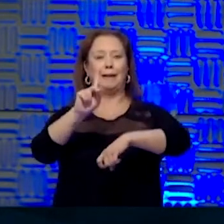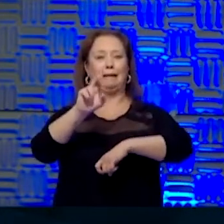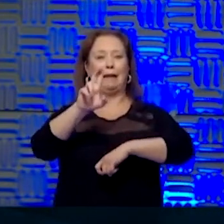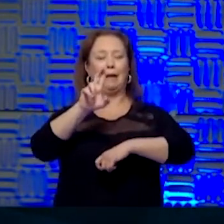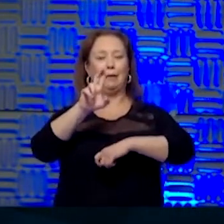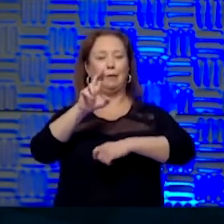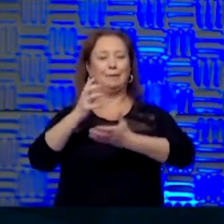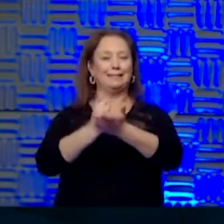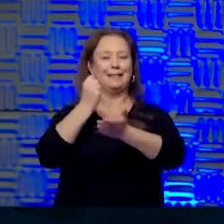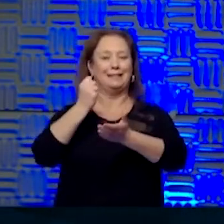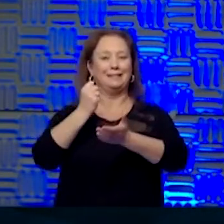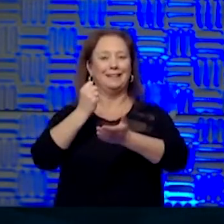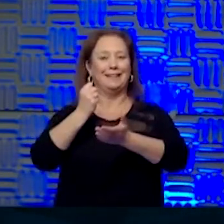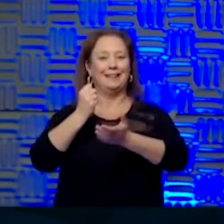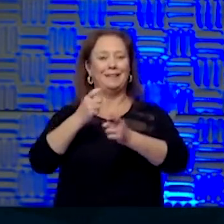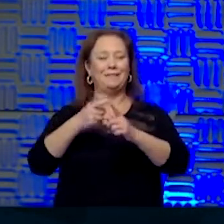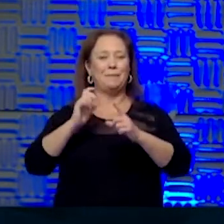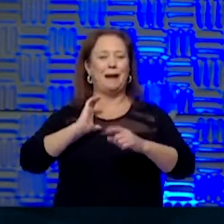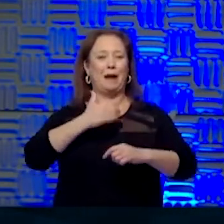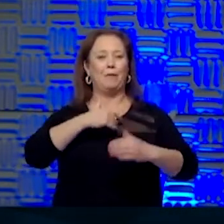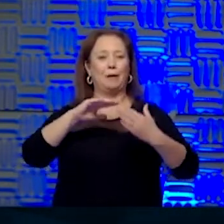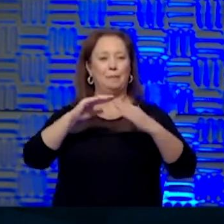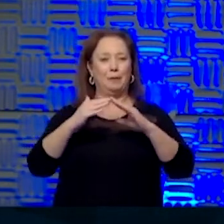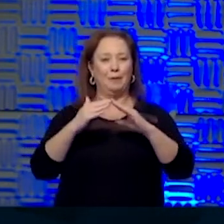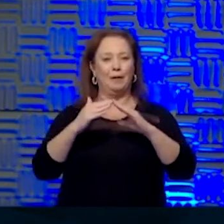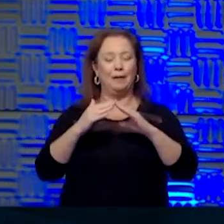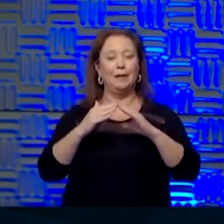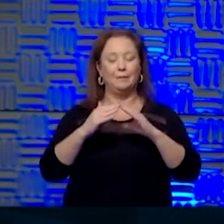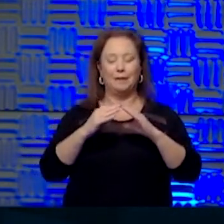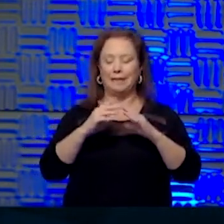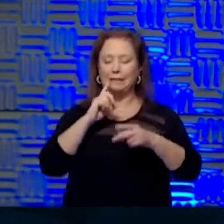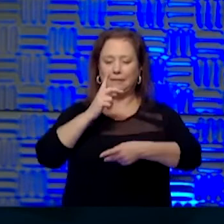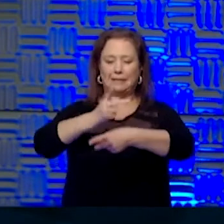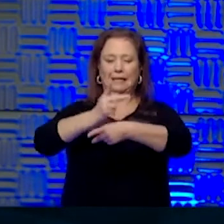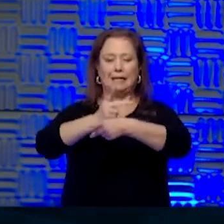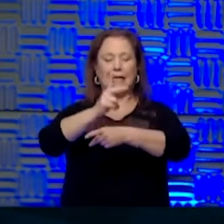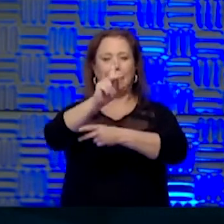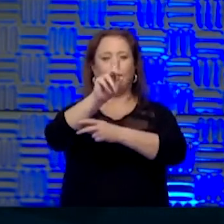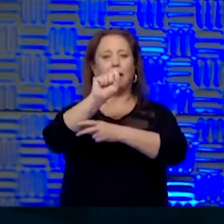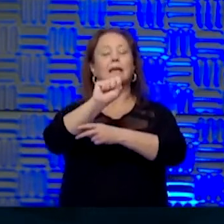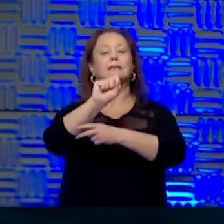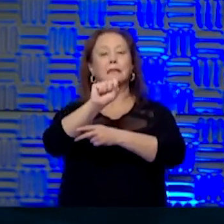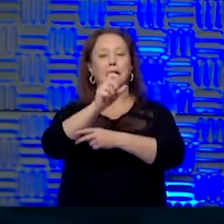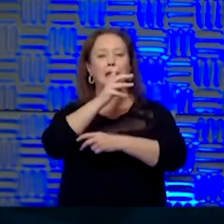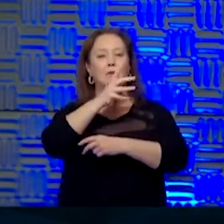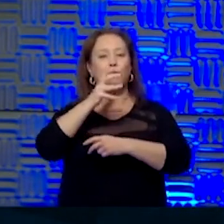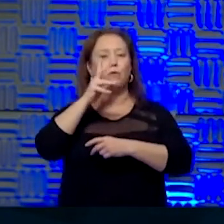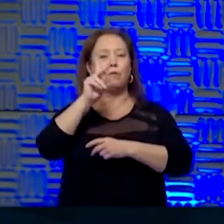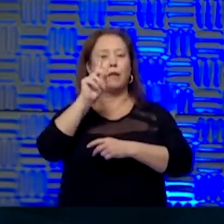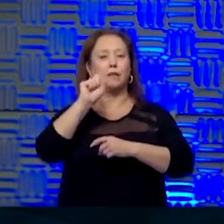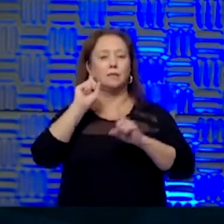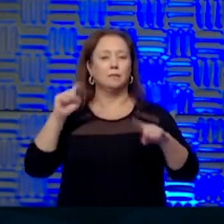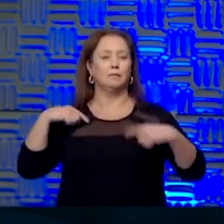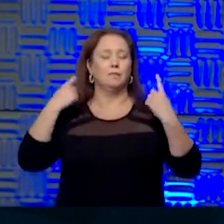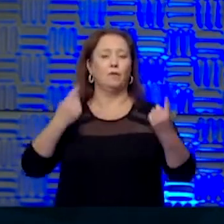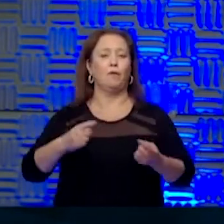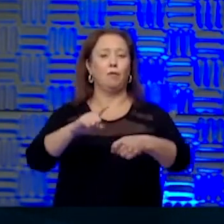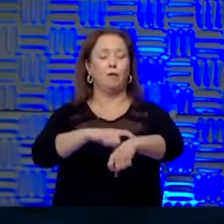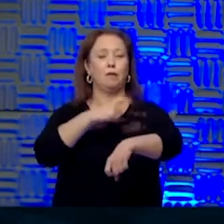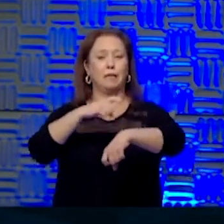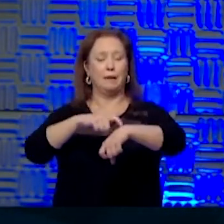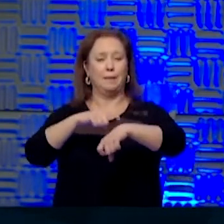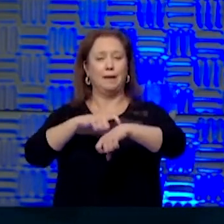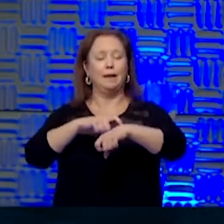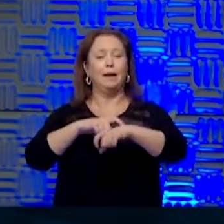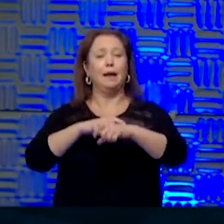up and took him away from the community, but he has been taking care of Kansas, and particularly rural Kansas, for a long time. I toured and